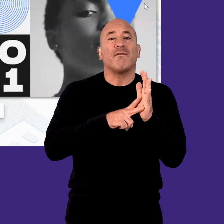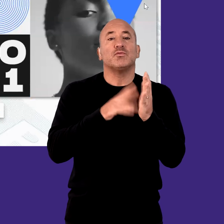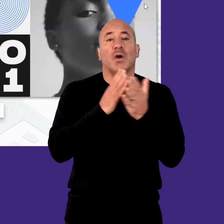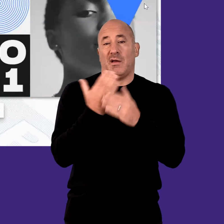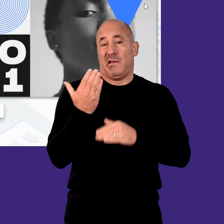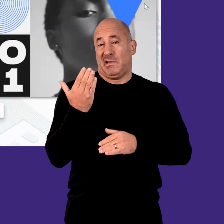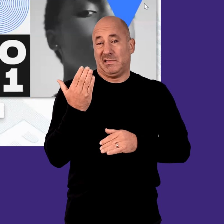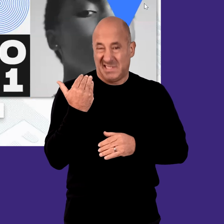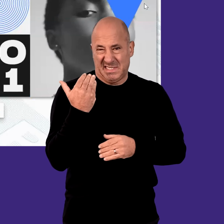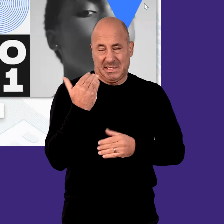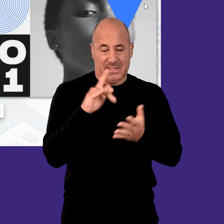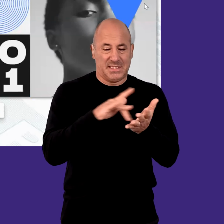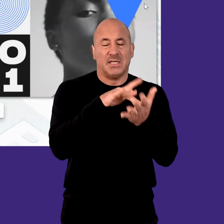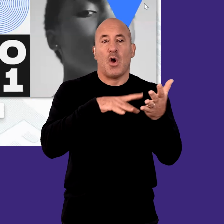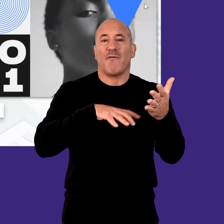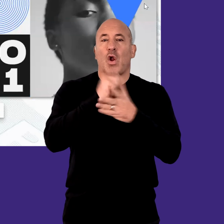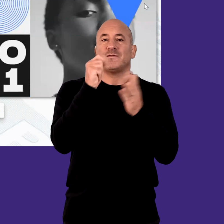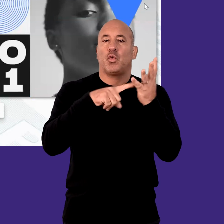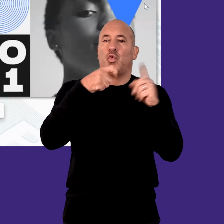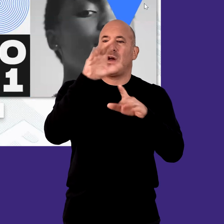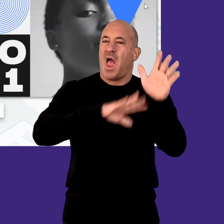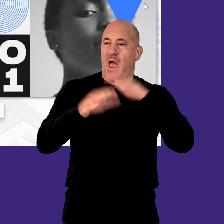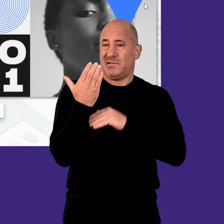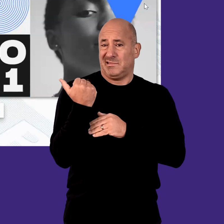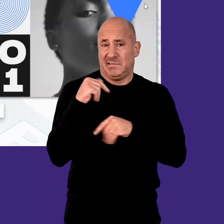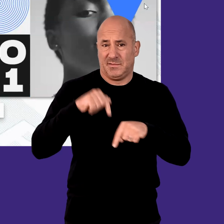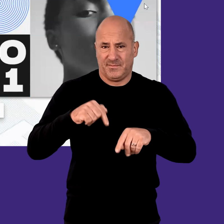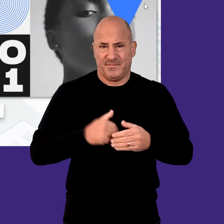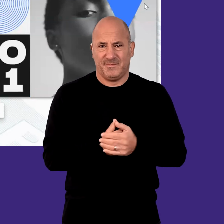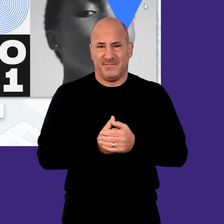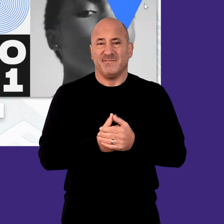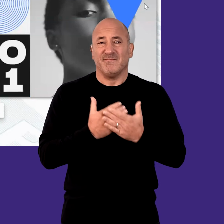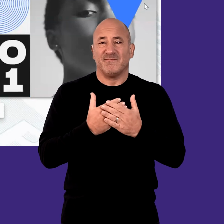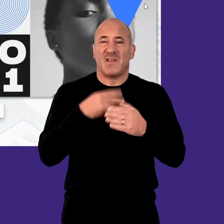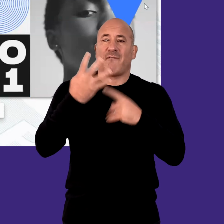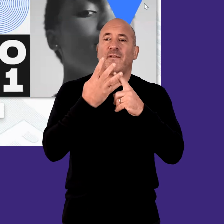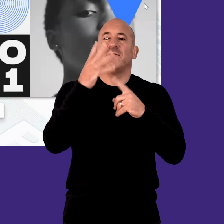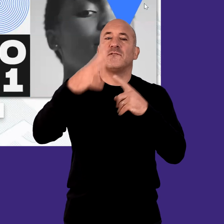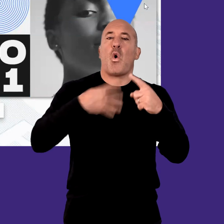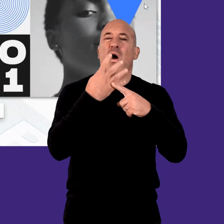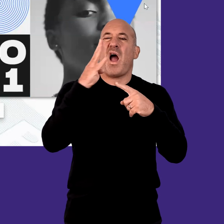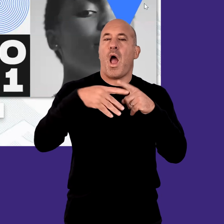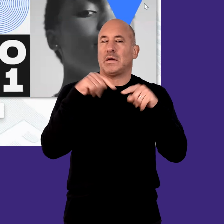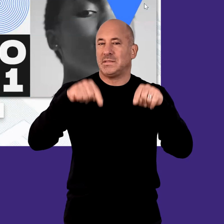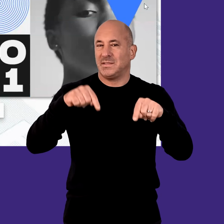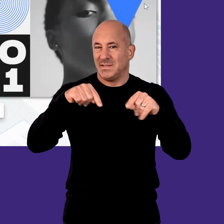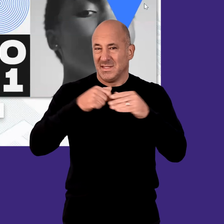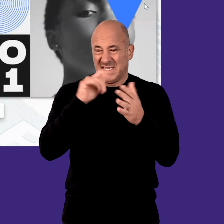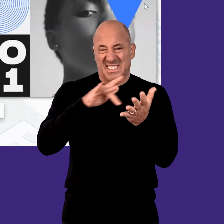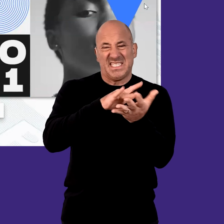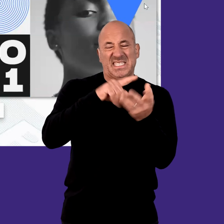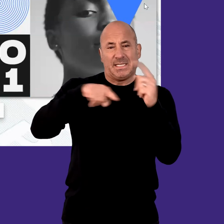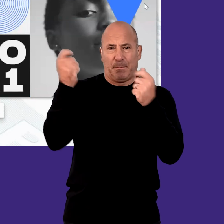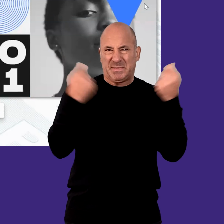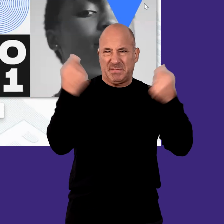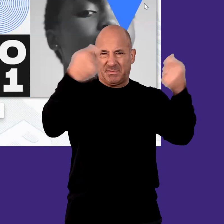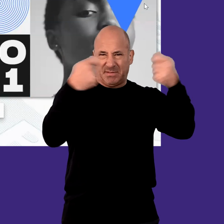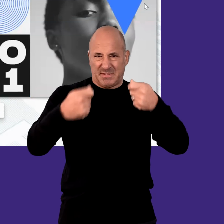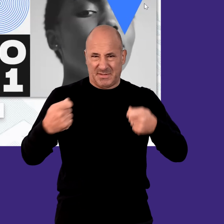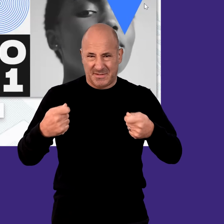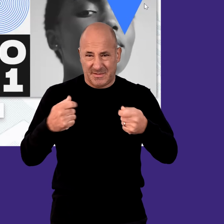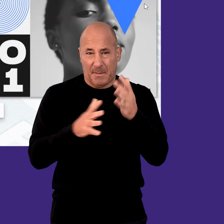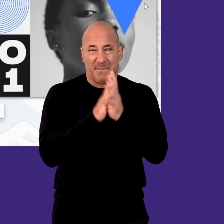Very quickly, for those who don't know, Coventry was one of was the most recent UK City of Culture, and this is something that happens every